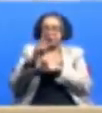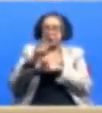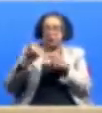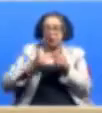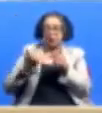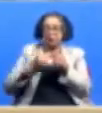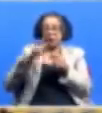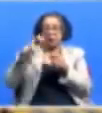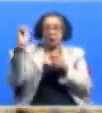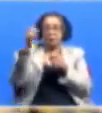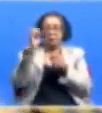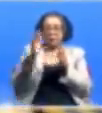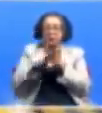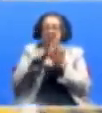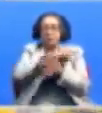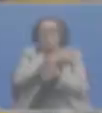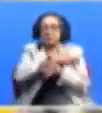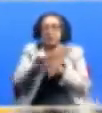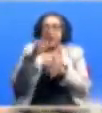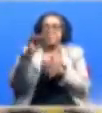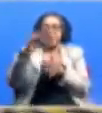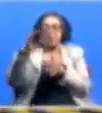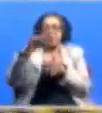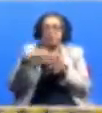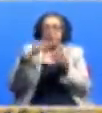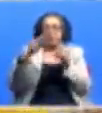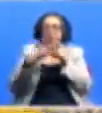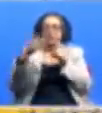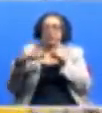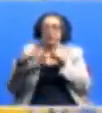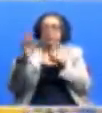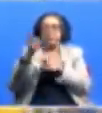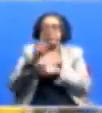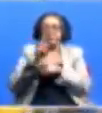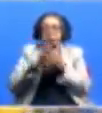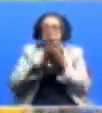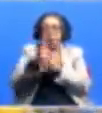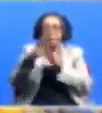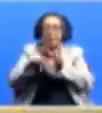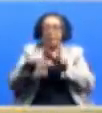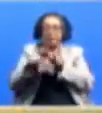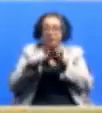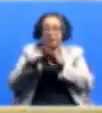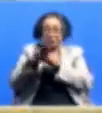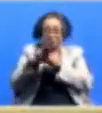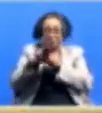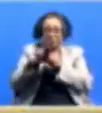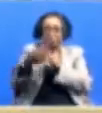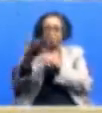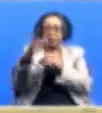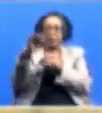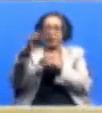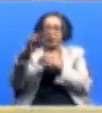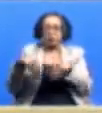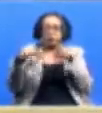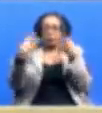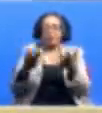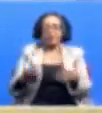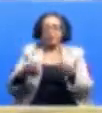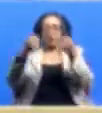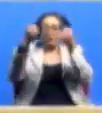under-20 team captain Rebecca Kwoba in the 86th minute through a penalty kick. Madeira was awarded a trophy